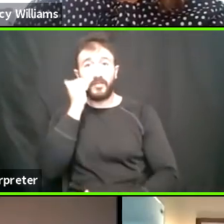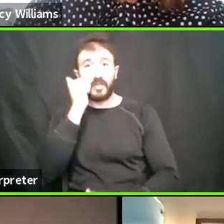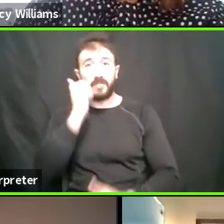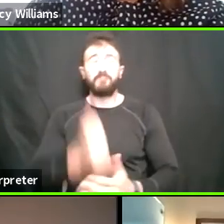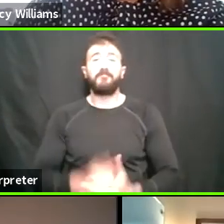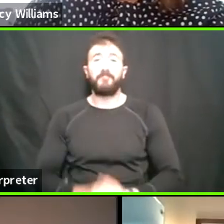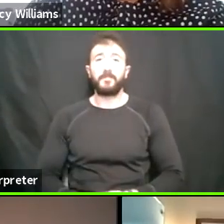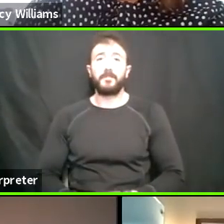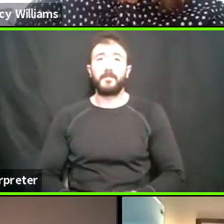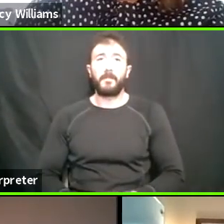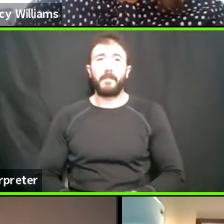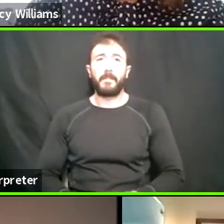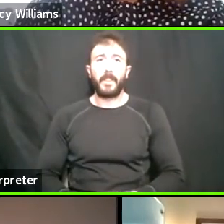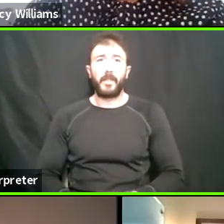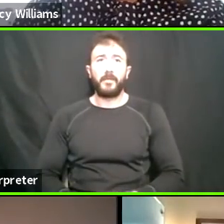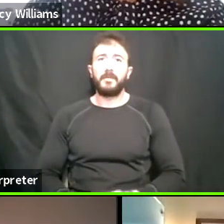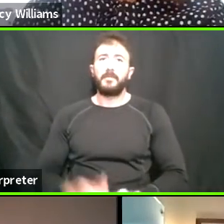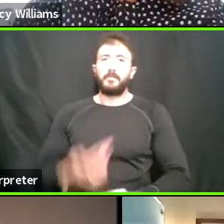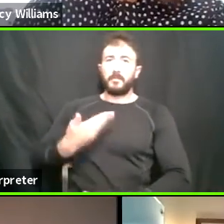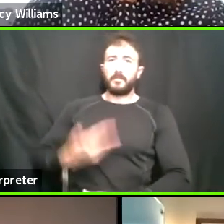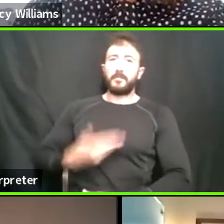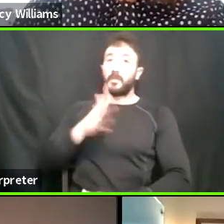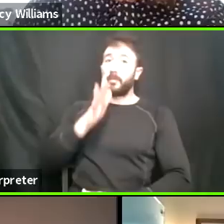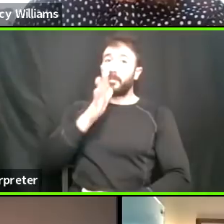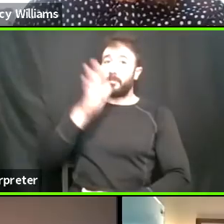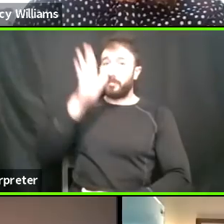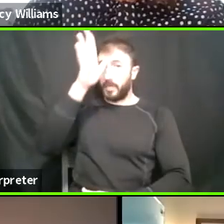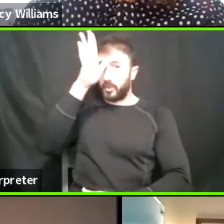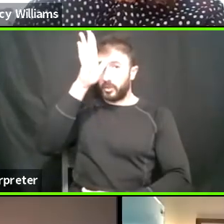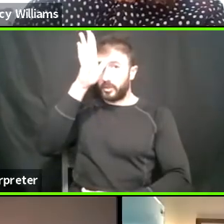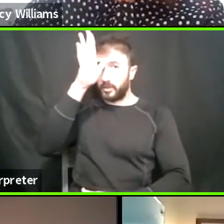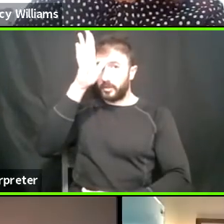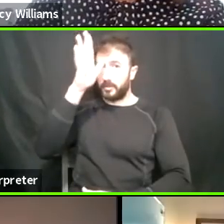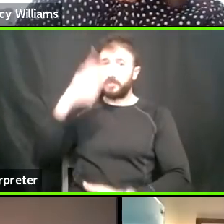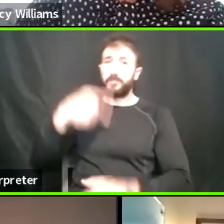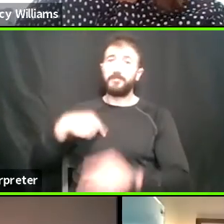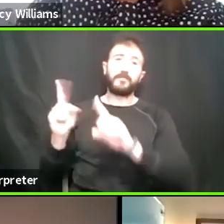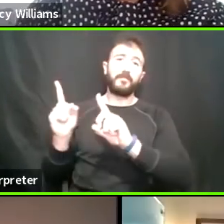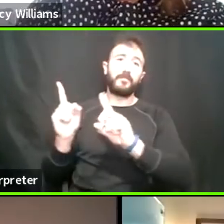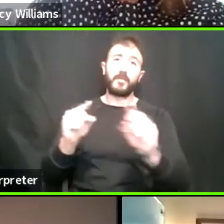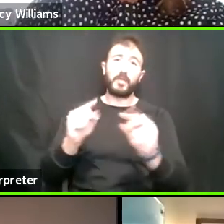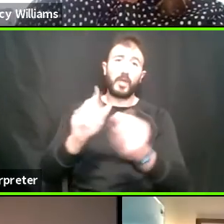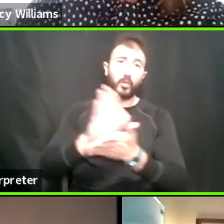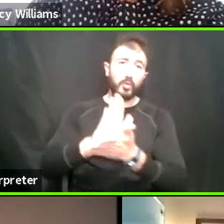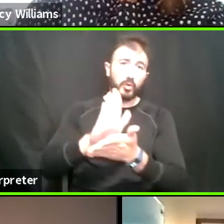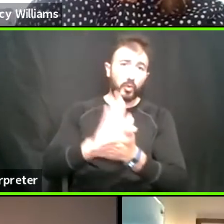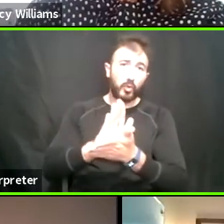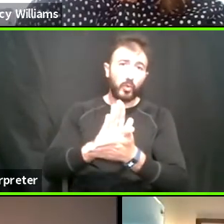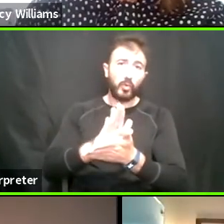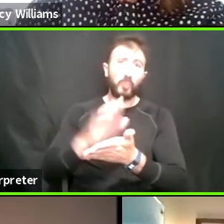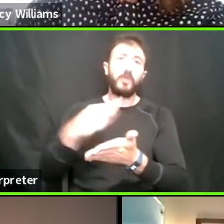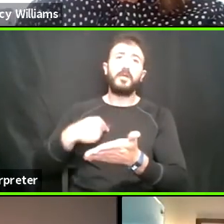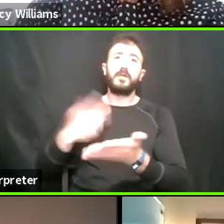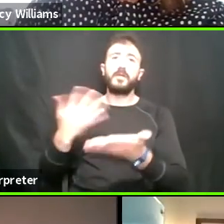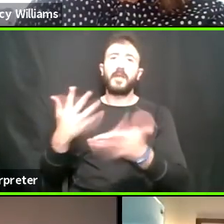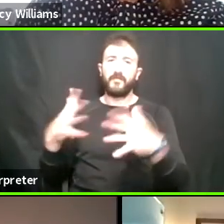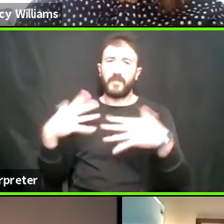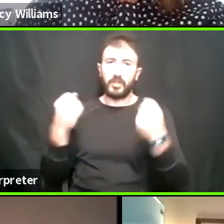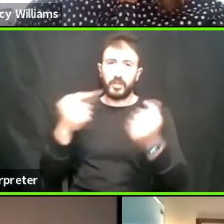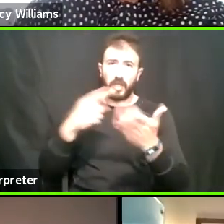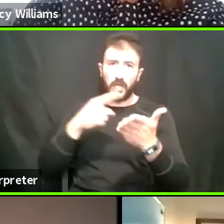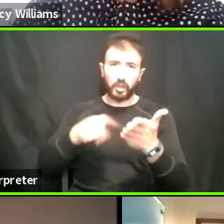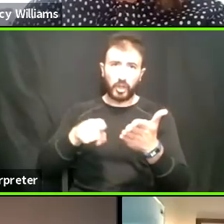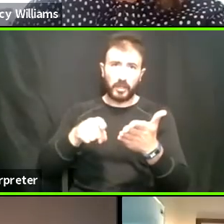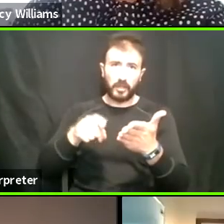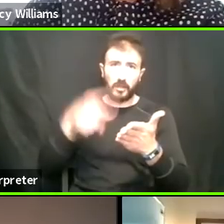So I'm a parent, and I come to school, and I did the health check app for